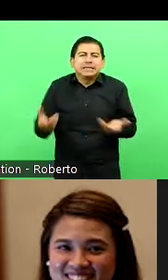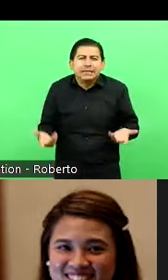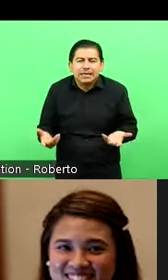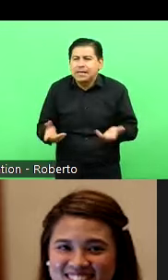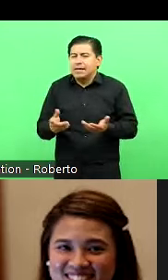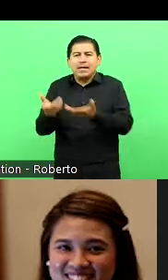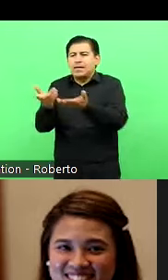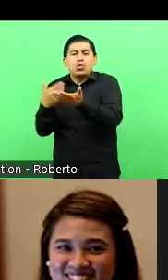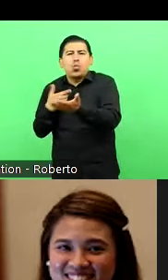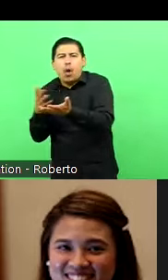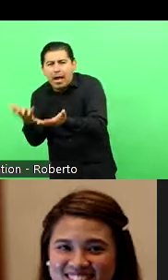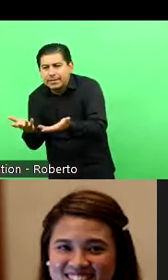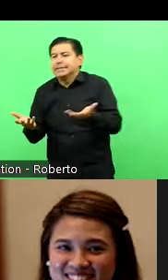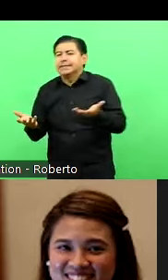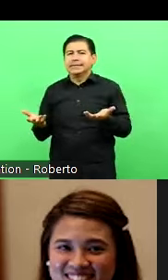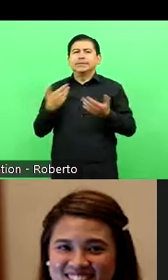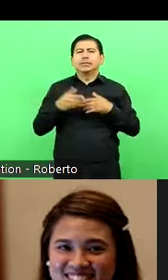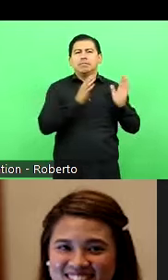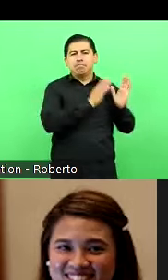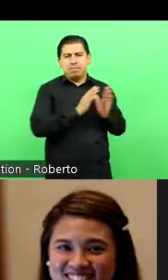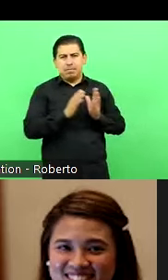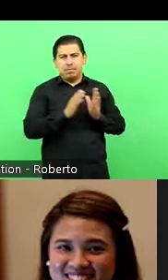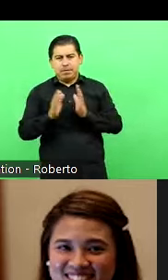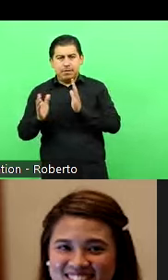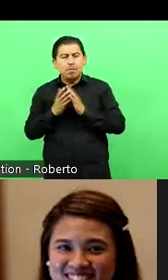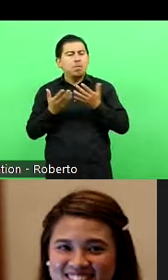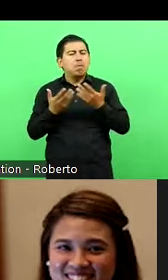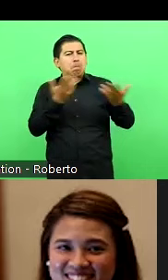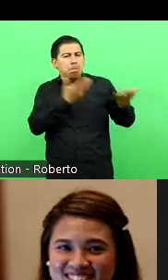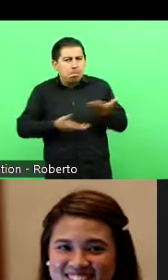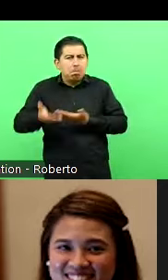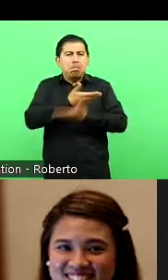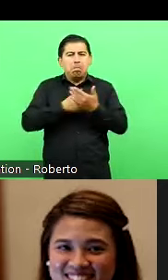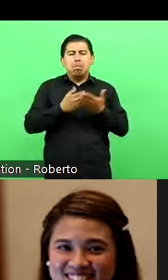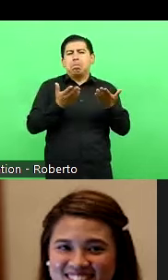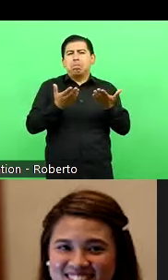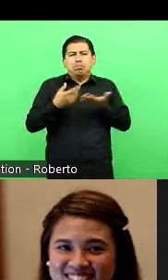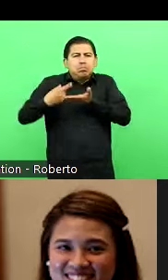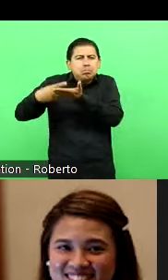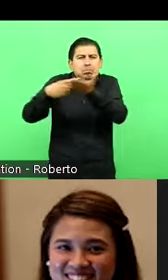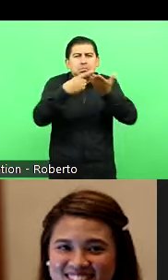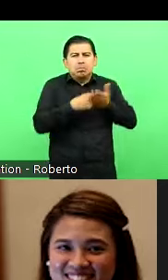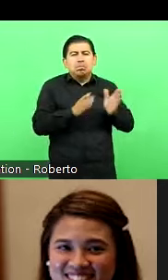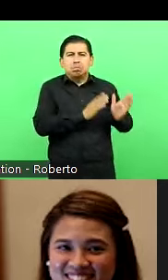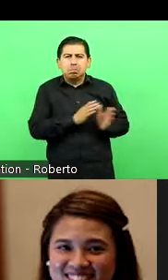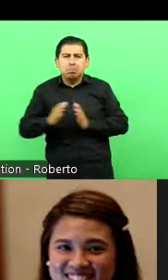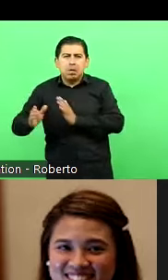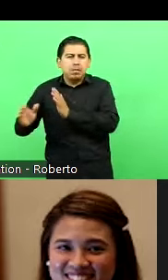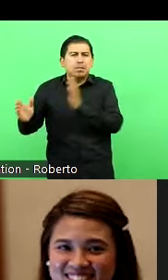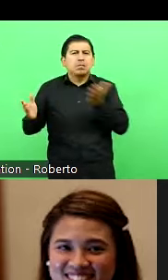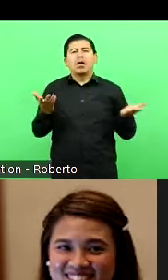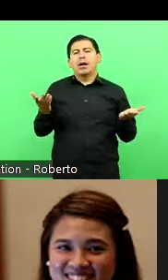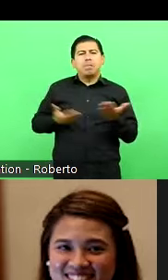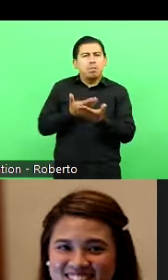So as discussed earlier by Mai, there are 10 essentials um, from this scorecard.